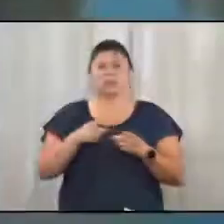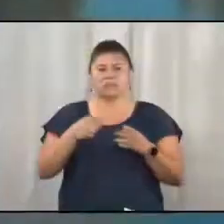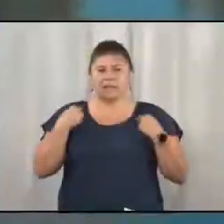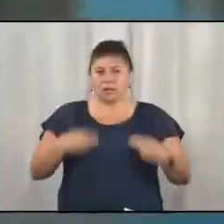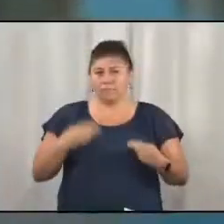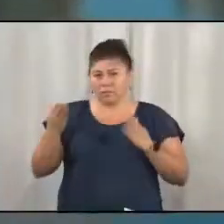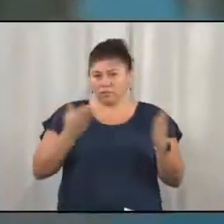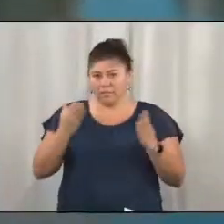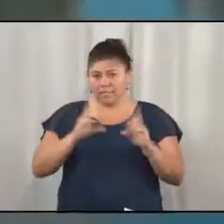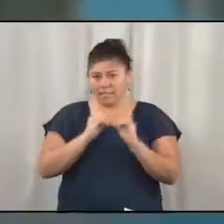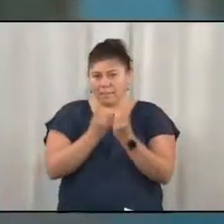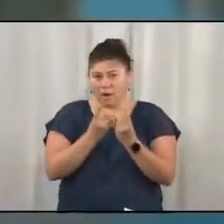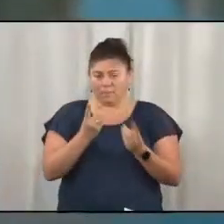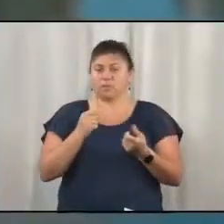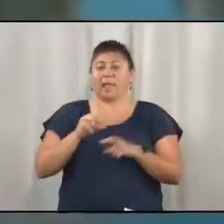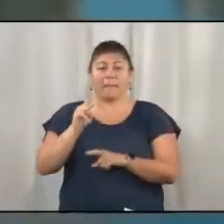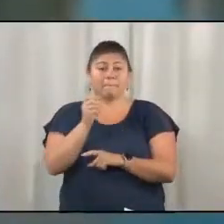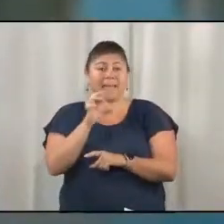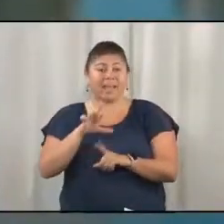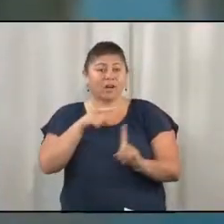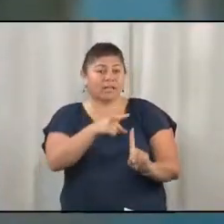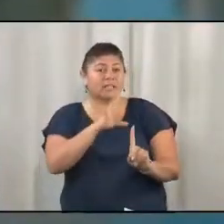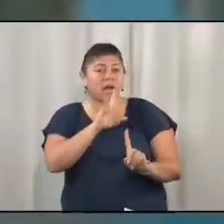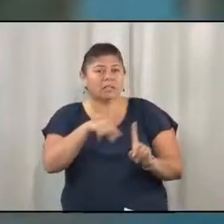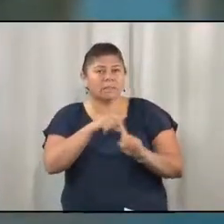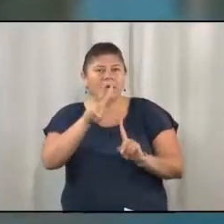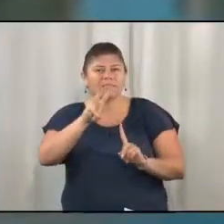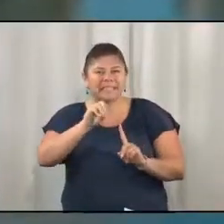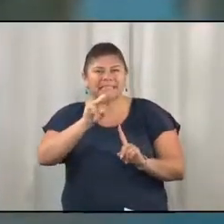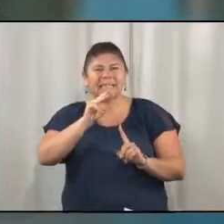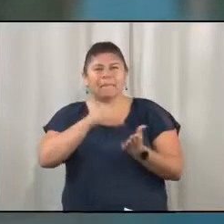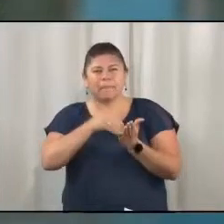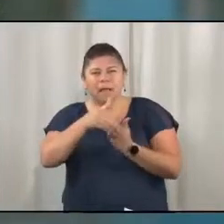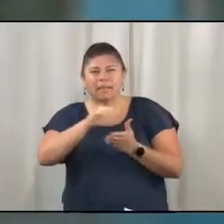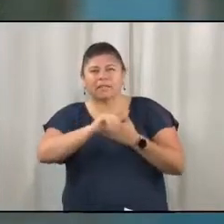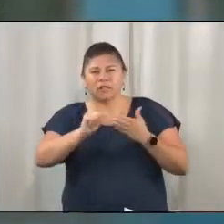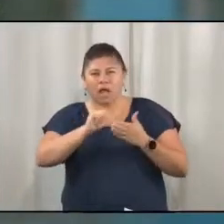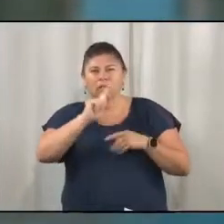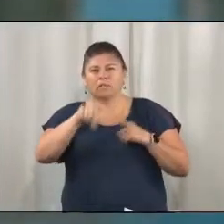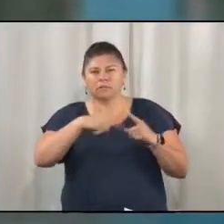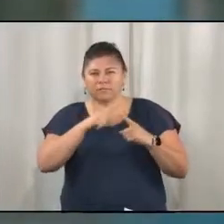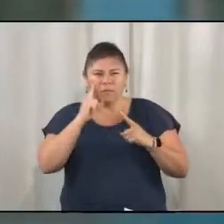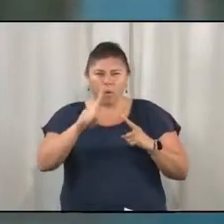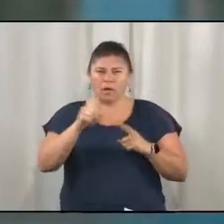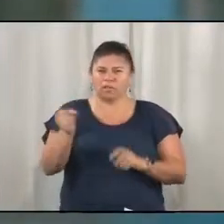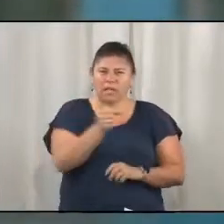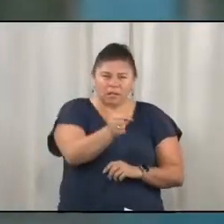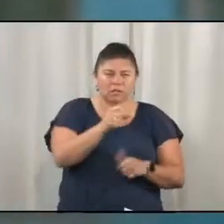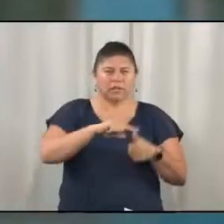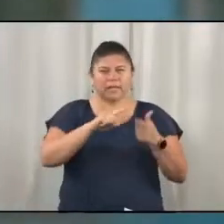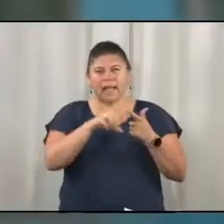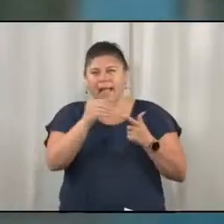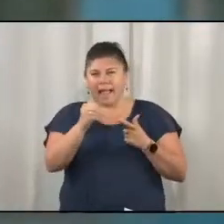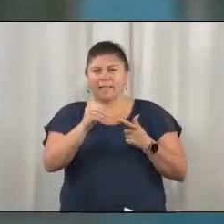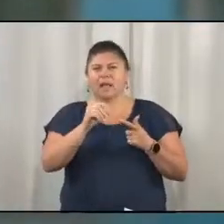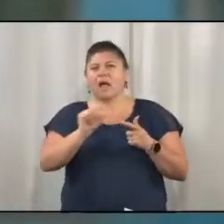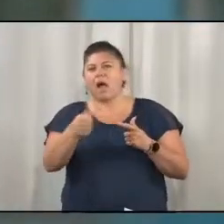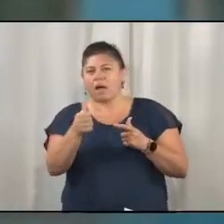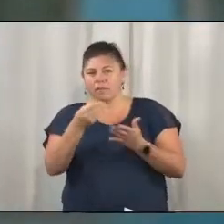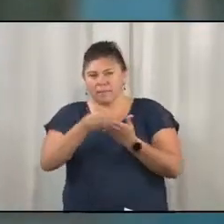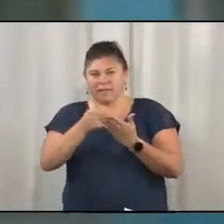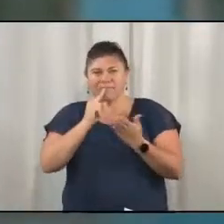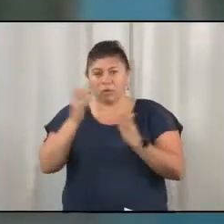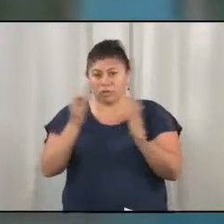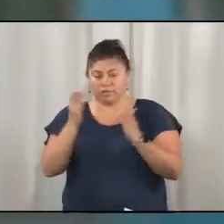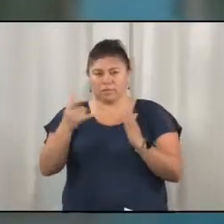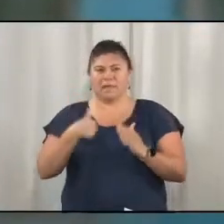Department. So the mayor mentioned $60 million overall around sheltering and $12 million in services. So I'm going to frame it a little